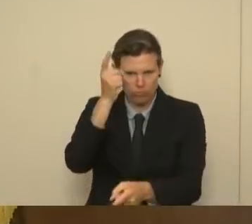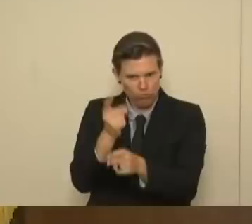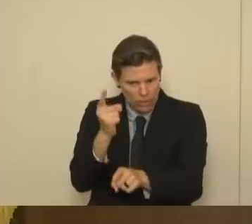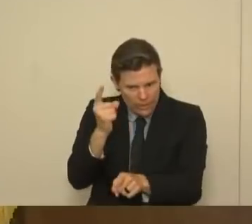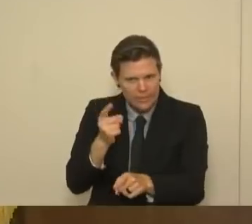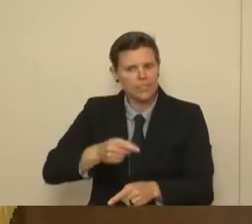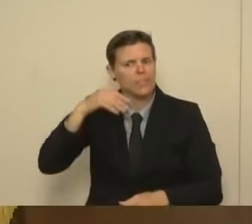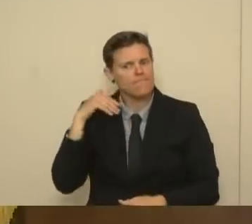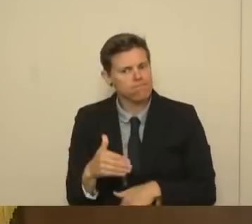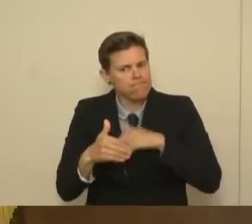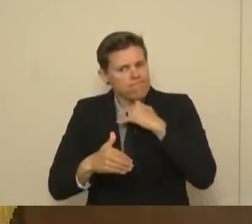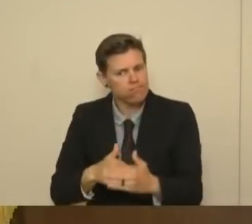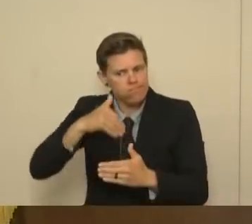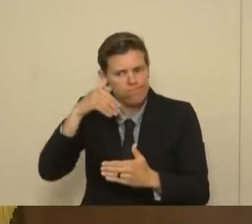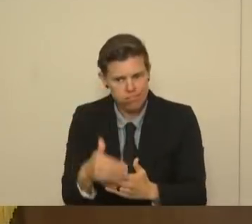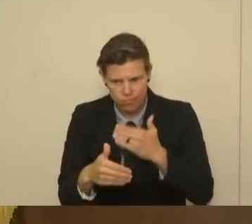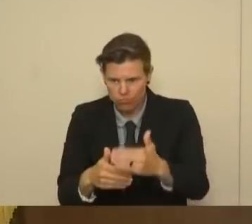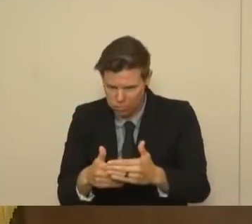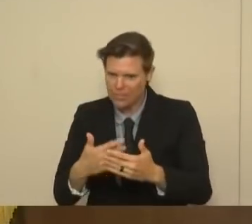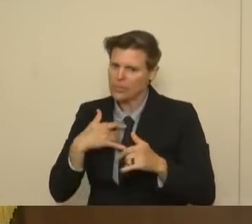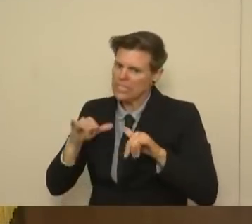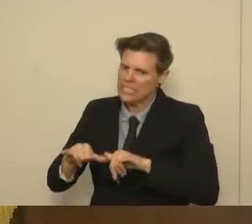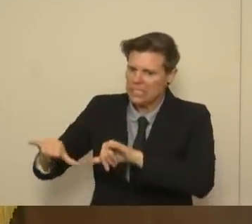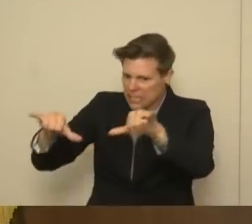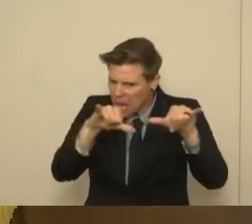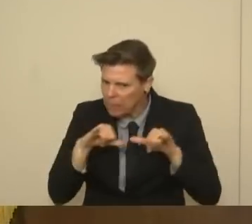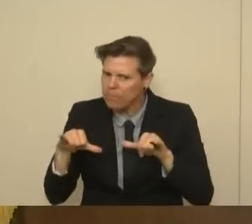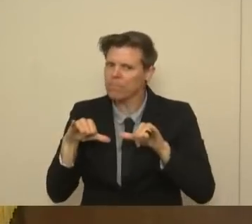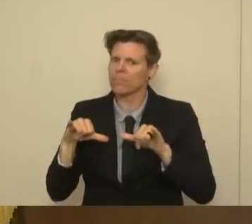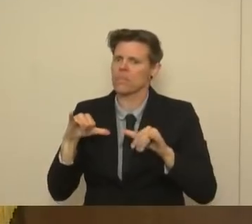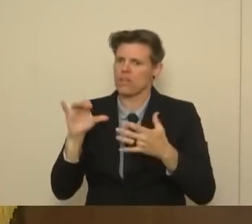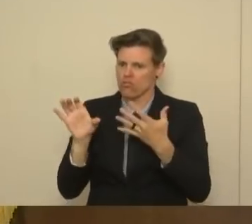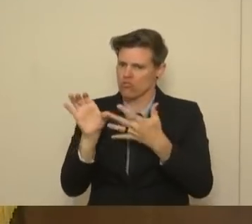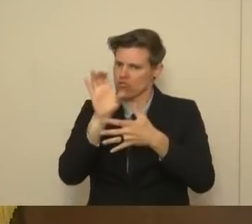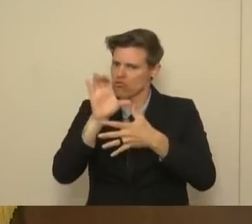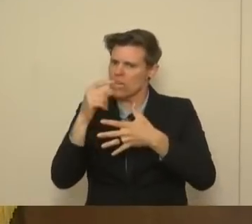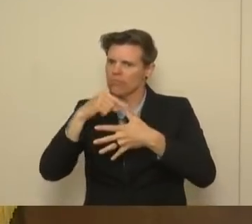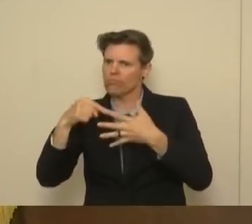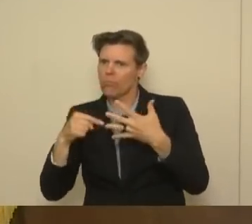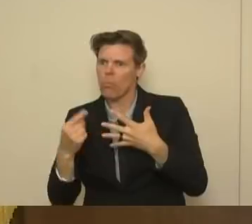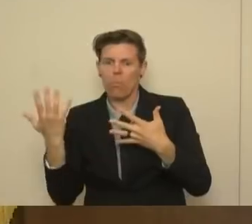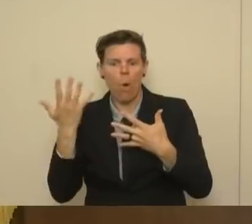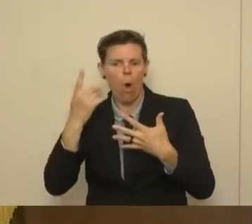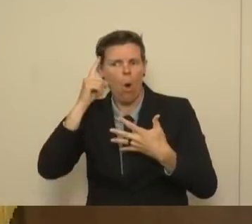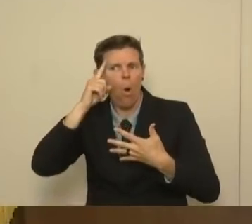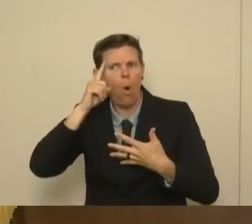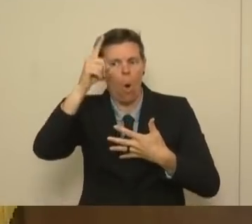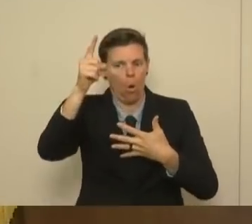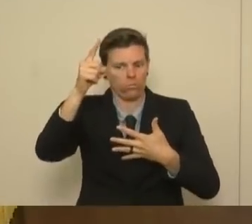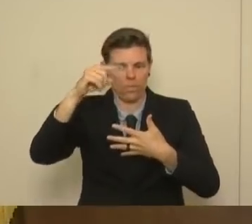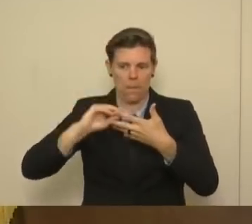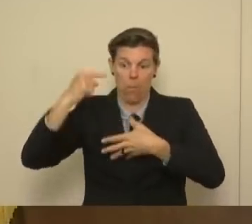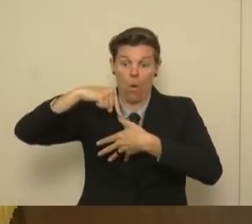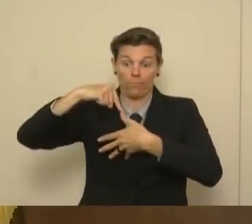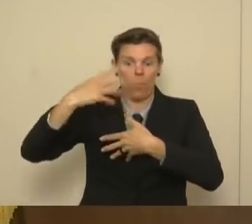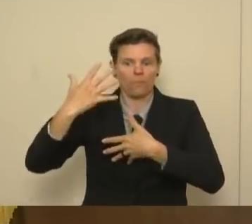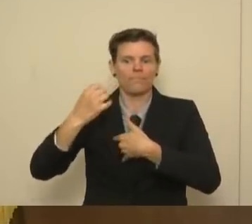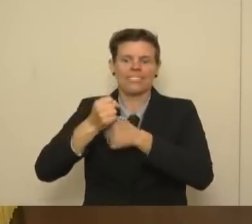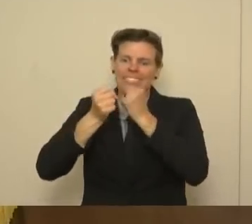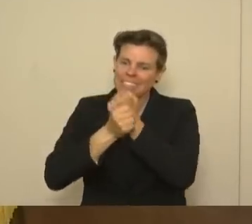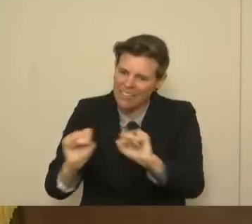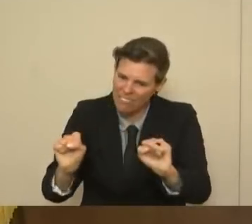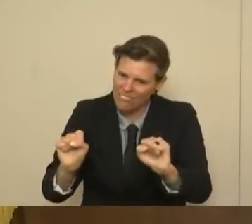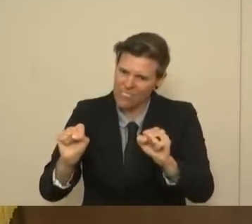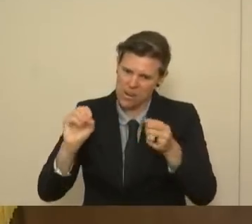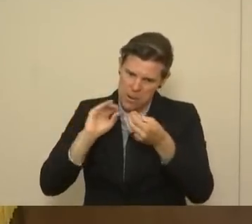standards are intended to put safety first. And then you look at the efficacy and availability and